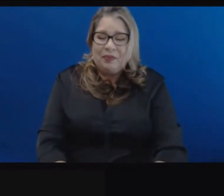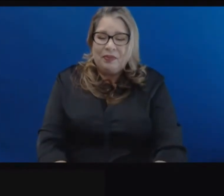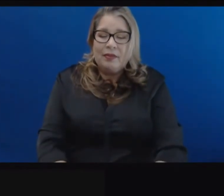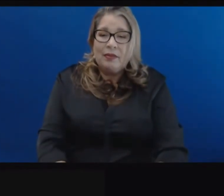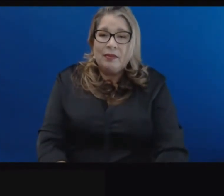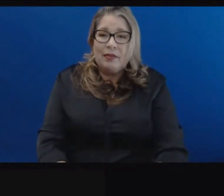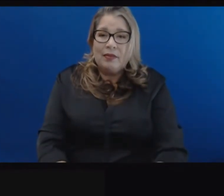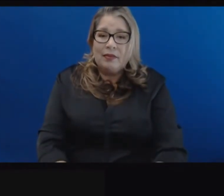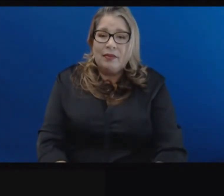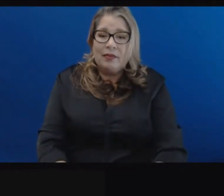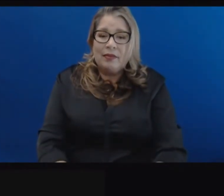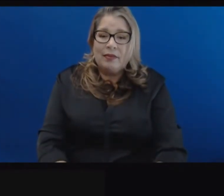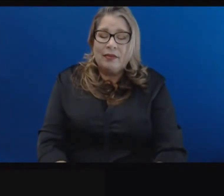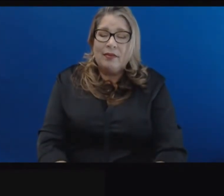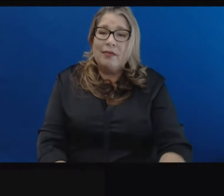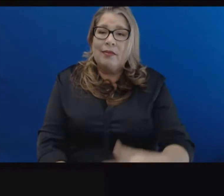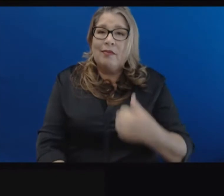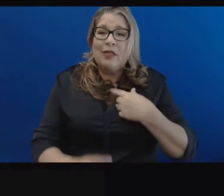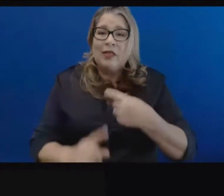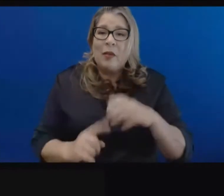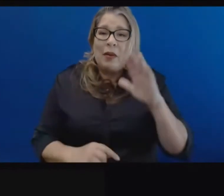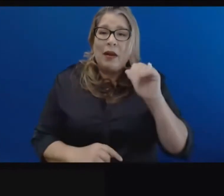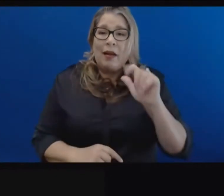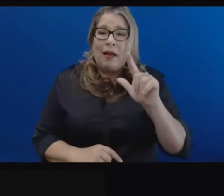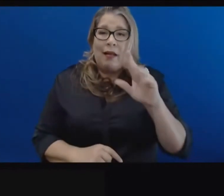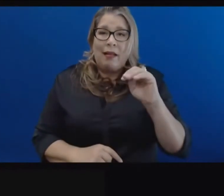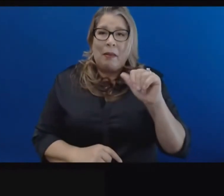Ana Ibarra, Cal Matters.